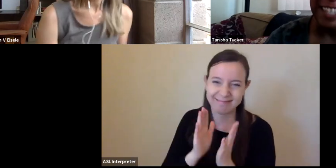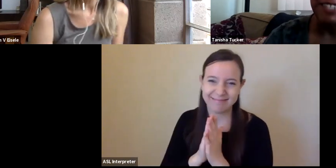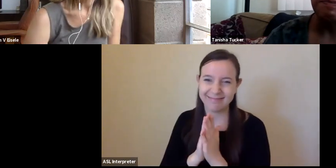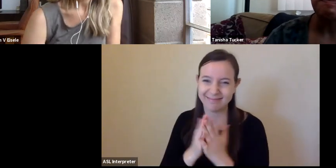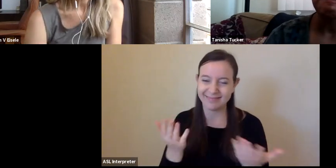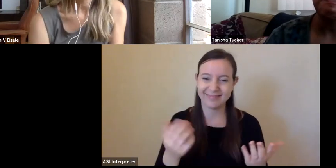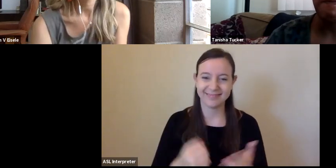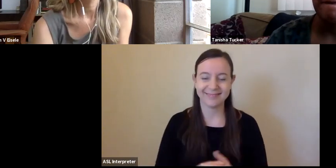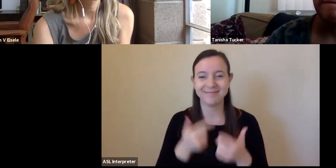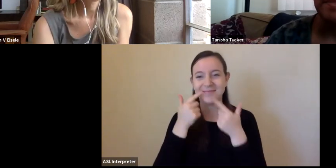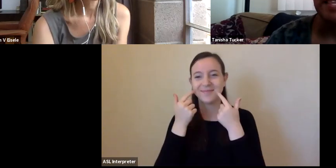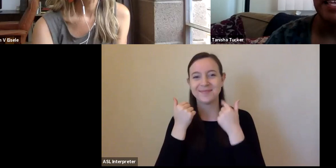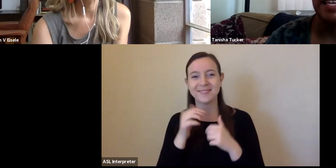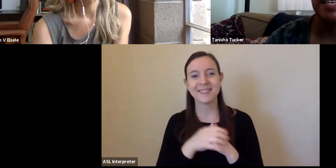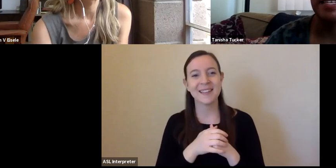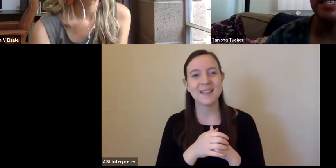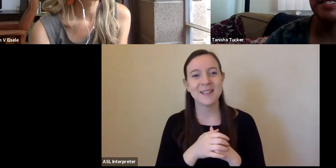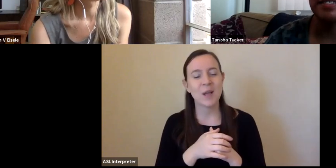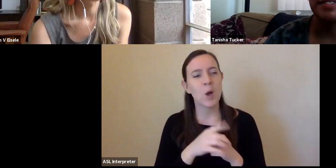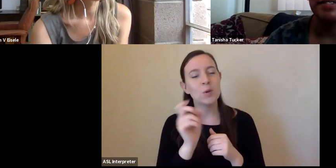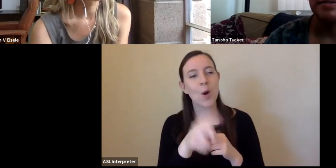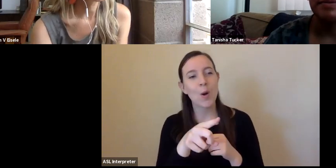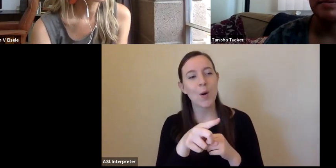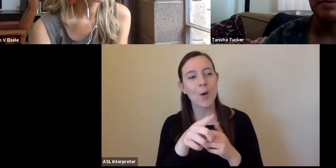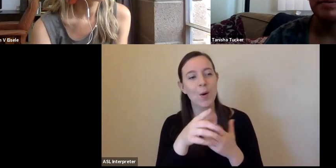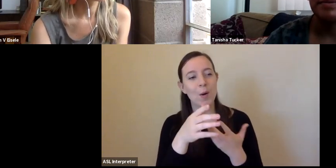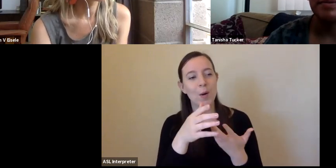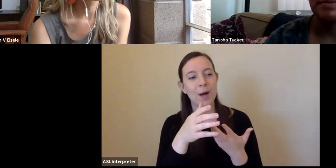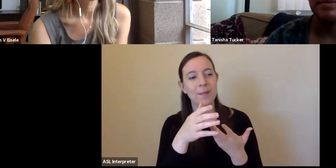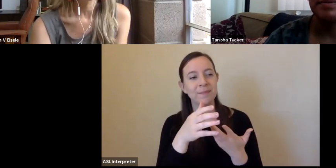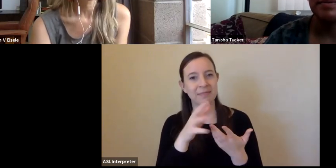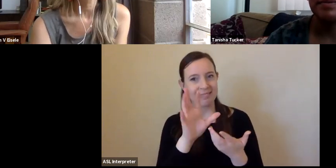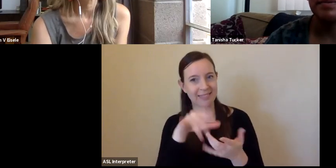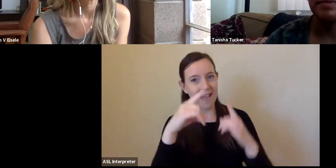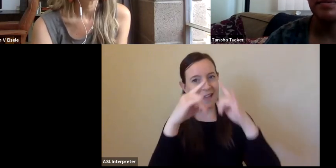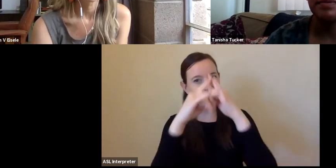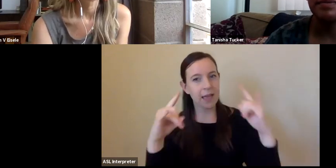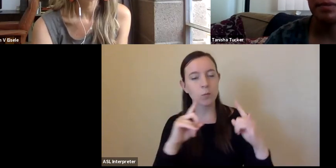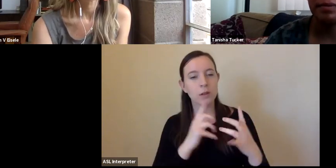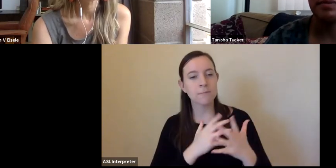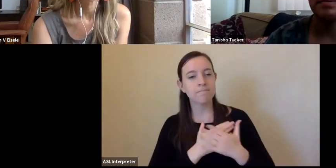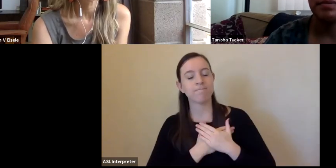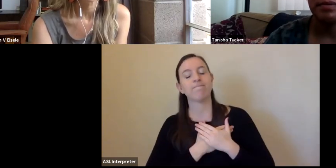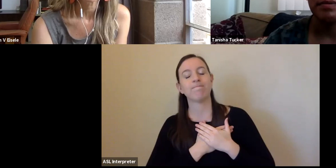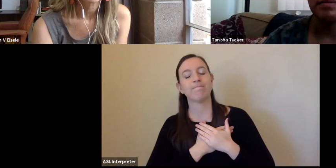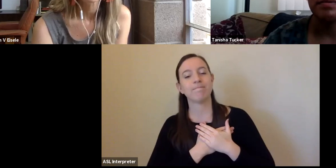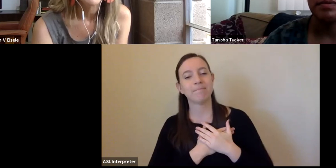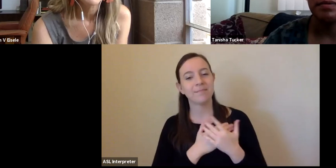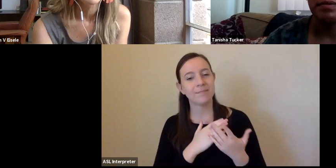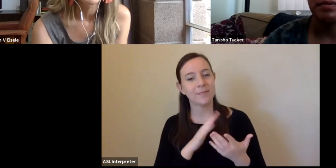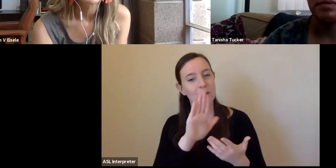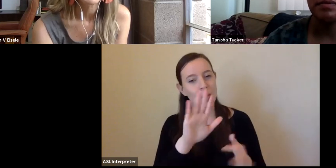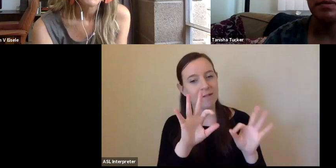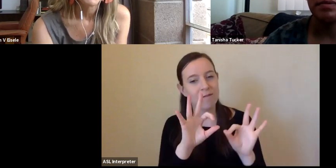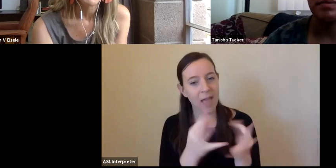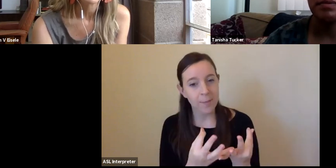And so, Tanisha, that camp is really significant to your family, and you know, it's located